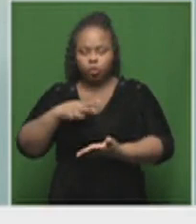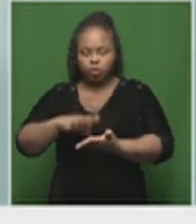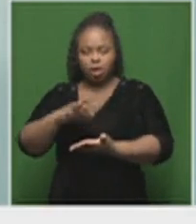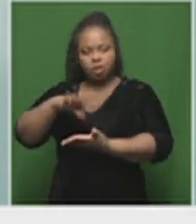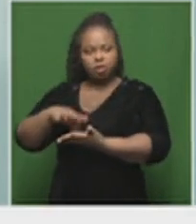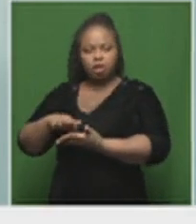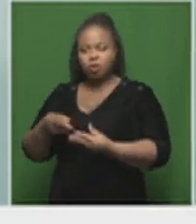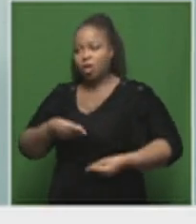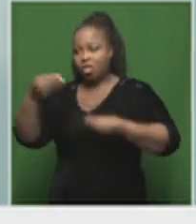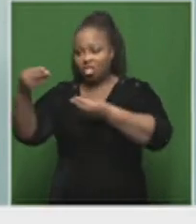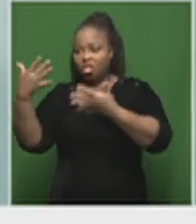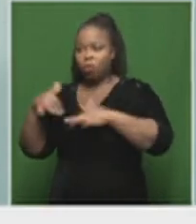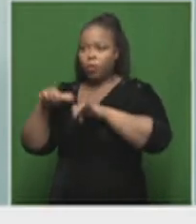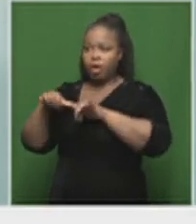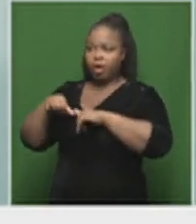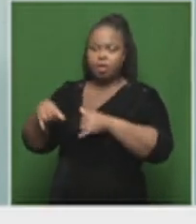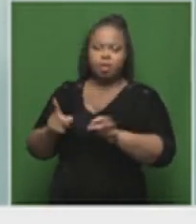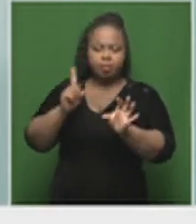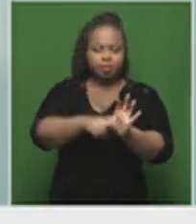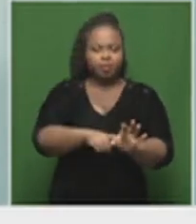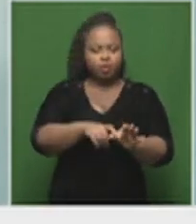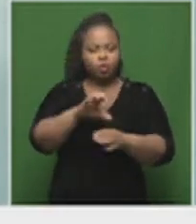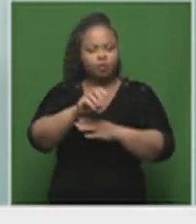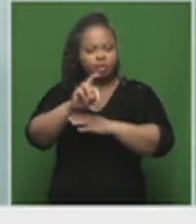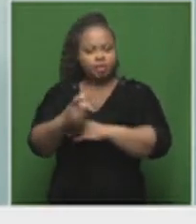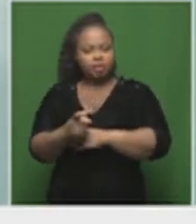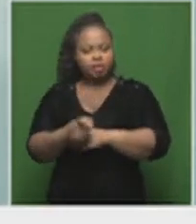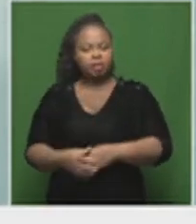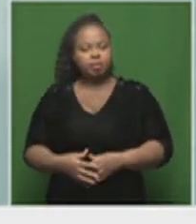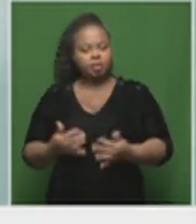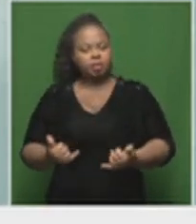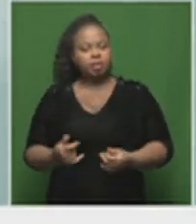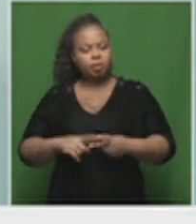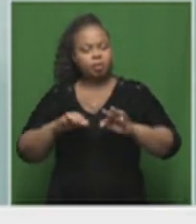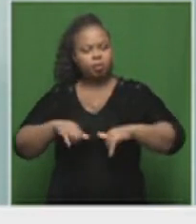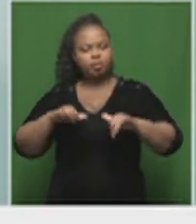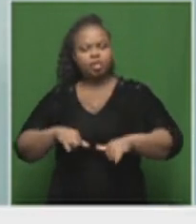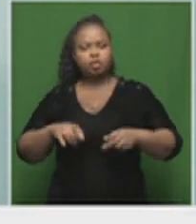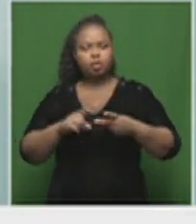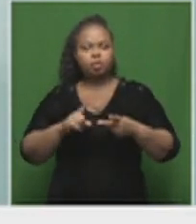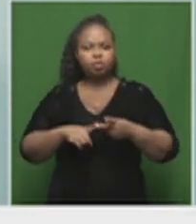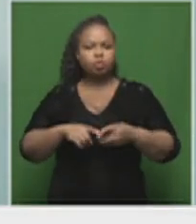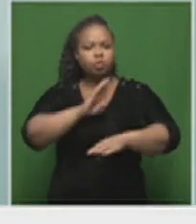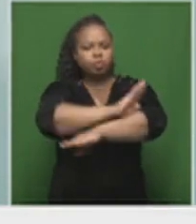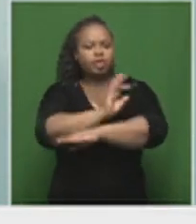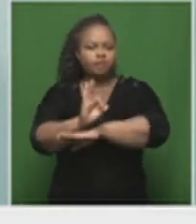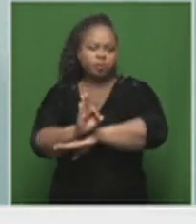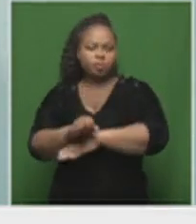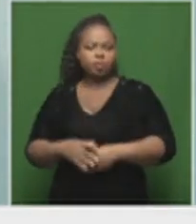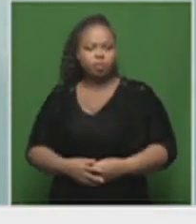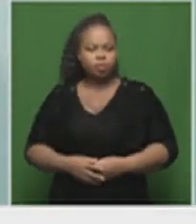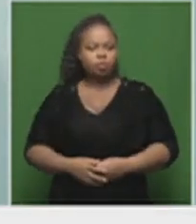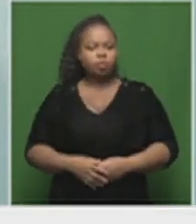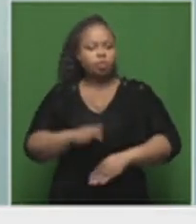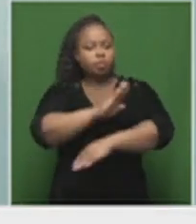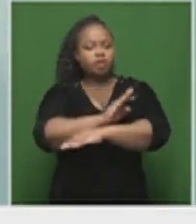papers that were required for the COVAX facility and the manufacturers, but we are also waiting to ship doses to Burkina Faso. So Burkina Faso